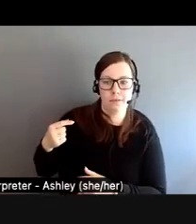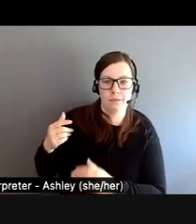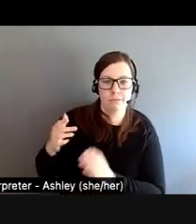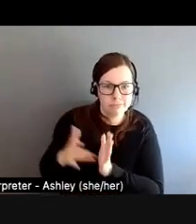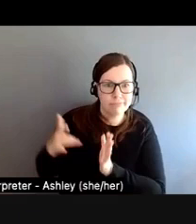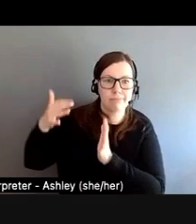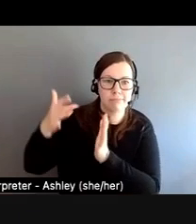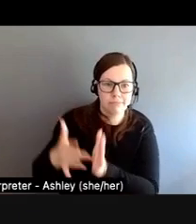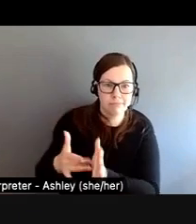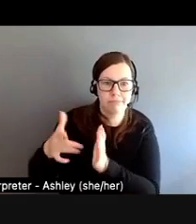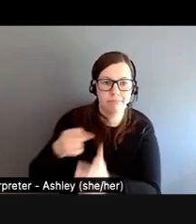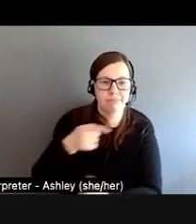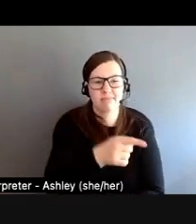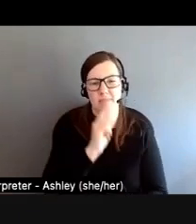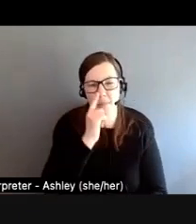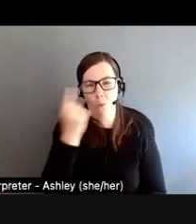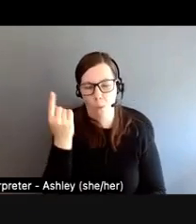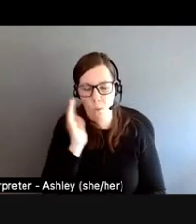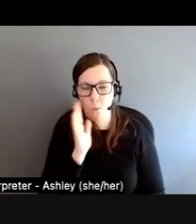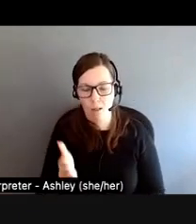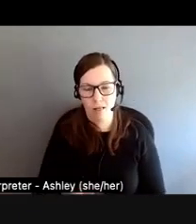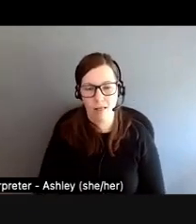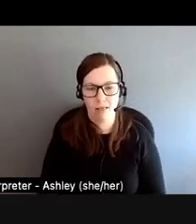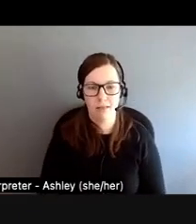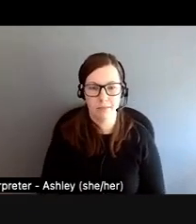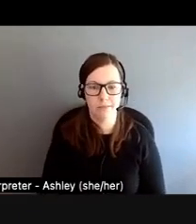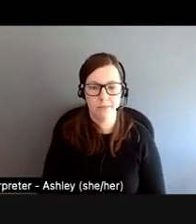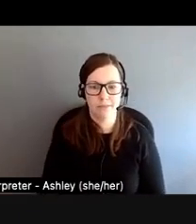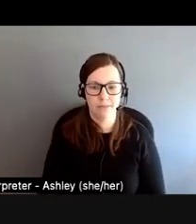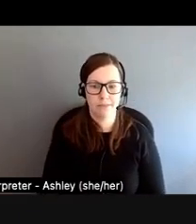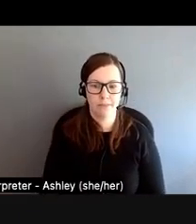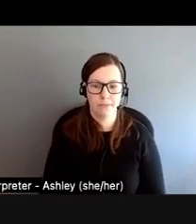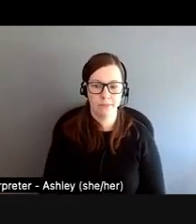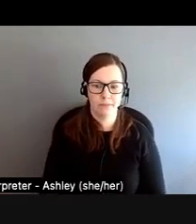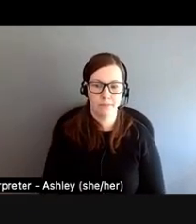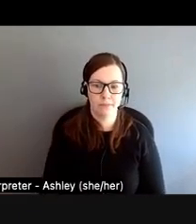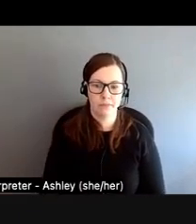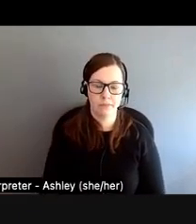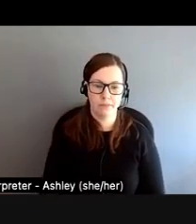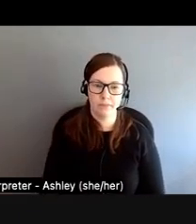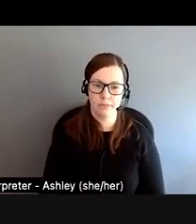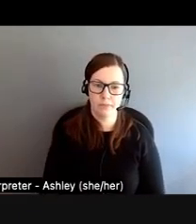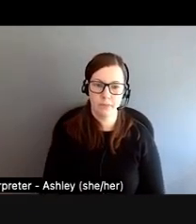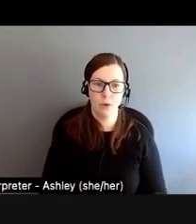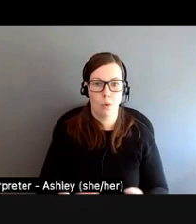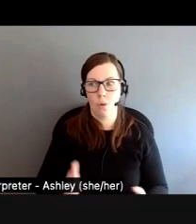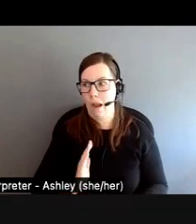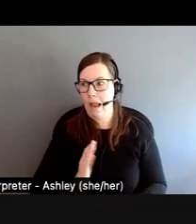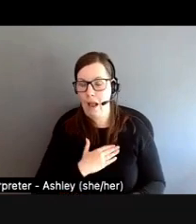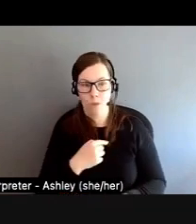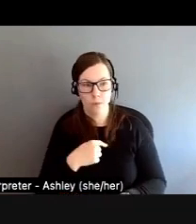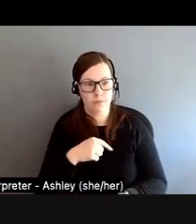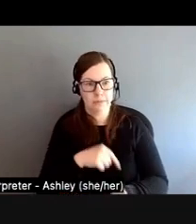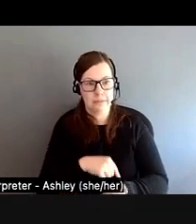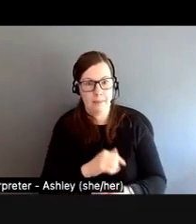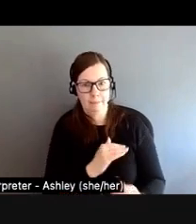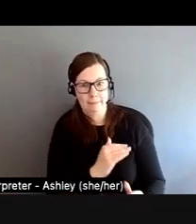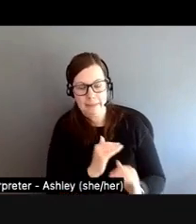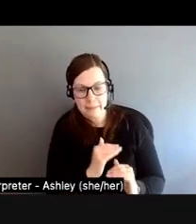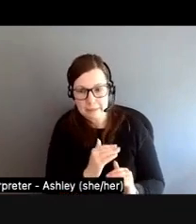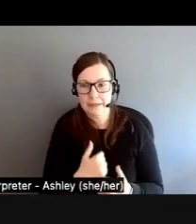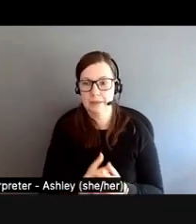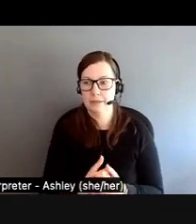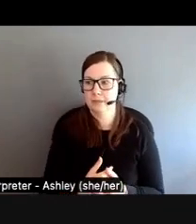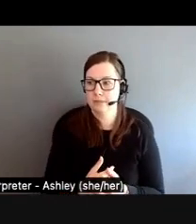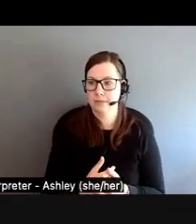and bandwidth, we had a challenge to find the right plan and strategy to keep